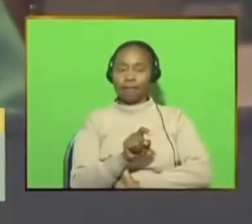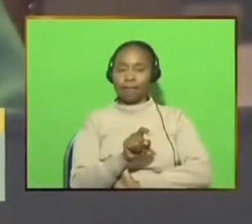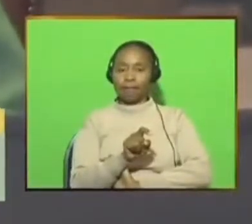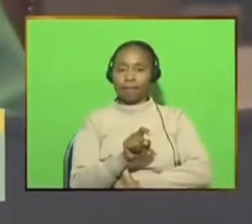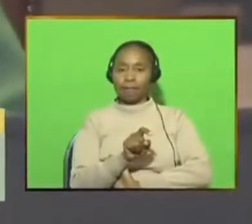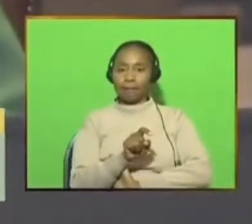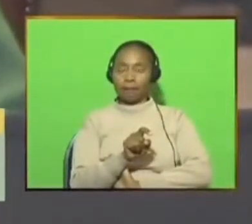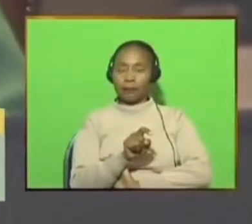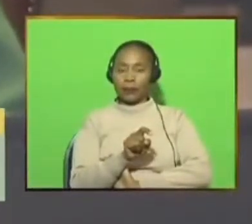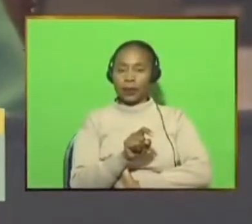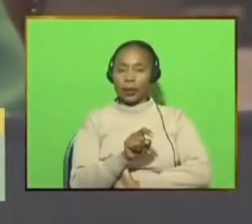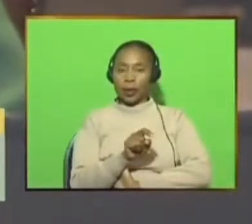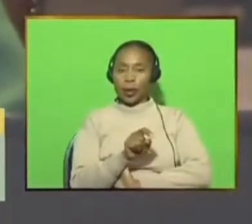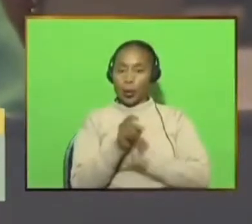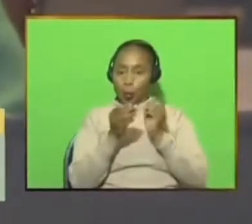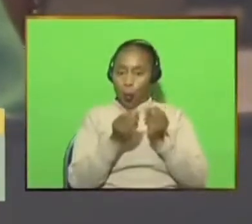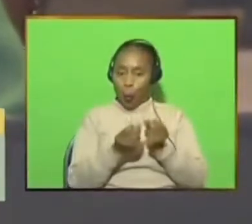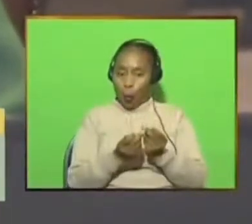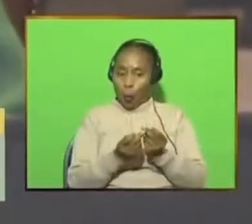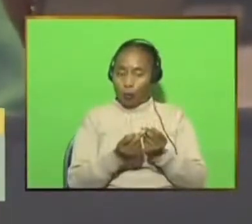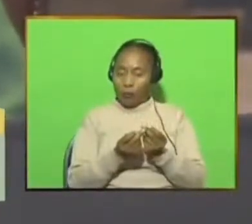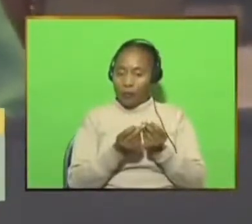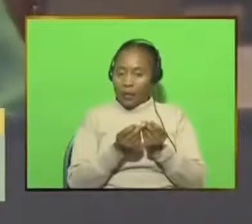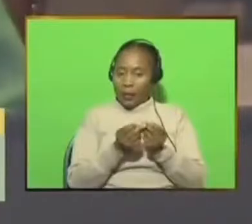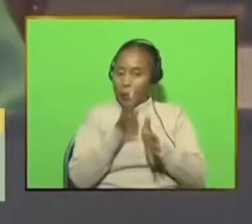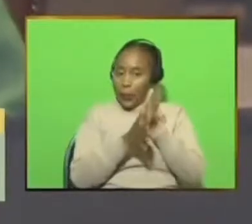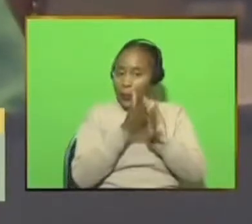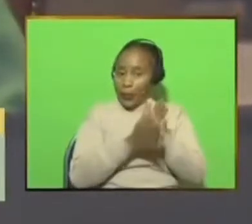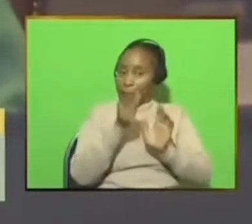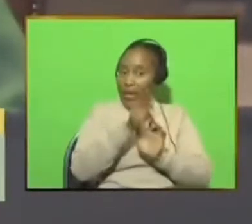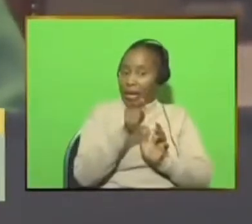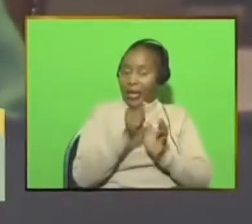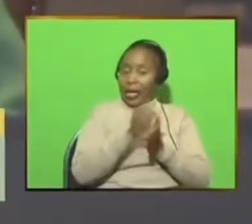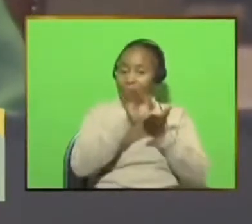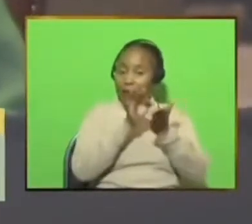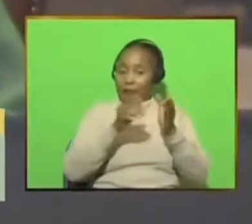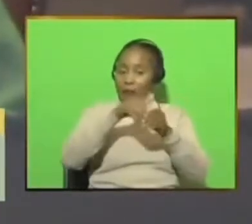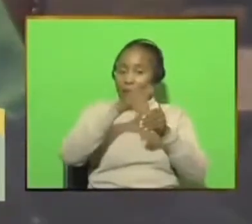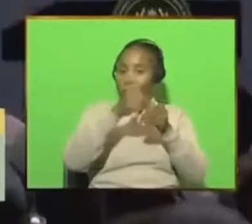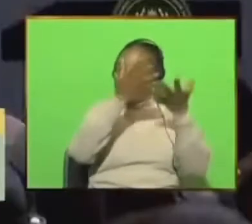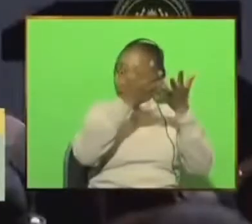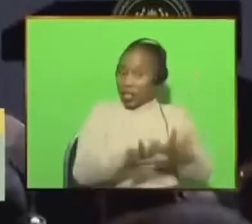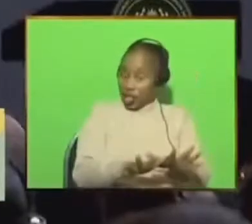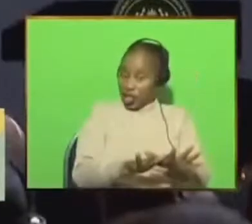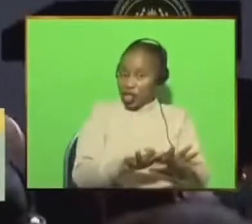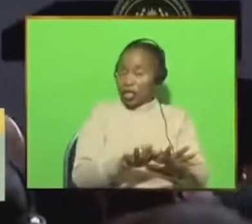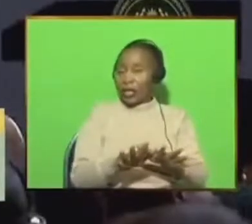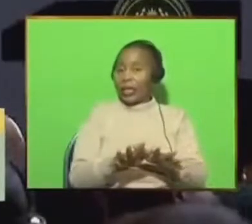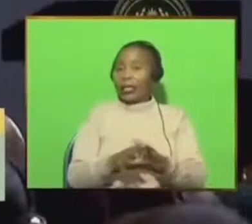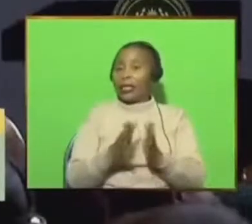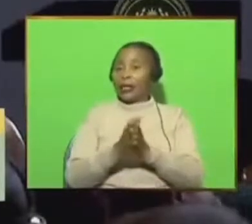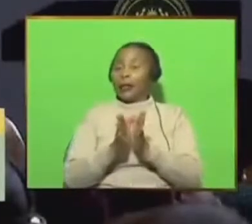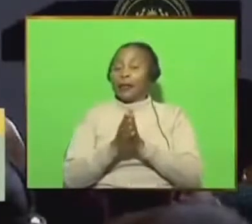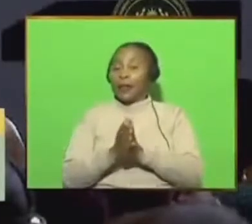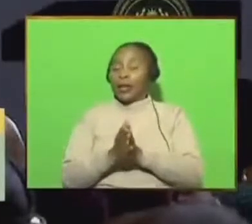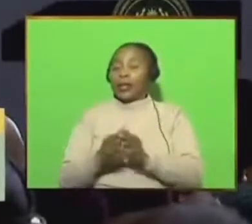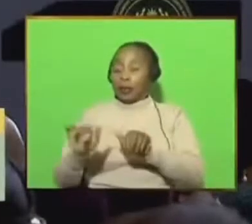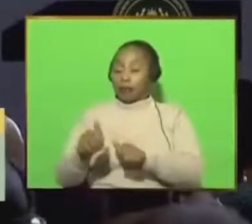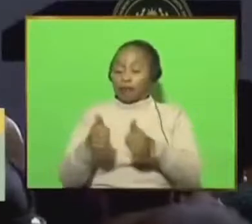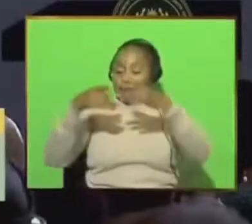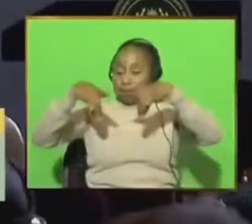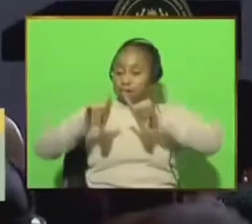As soon as the voting has been completed, the presiding officer must suspend the